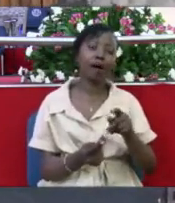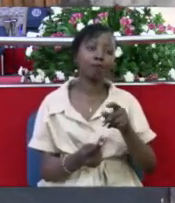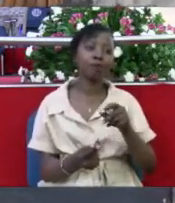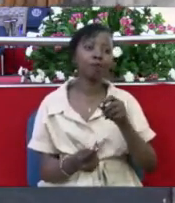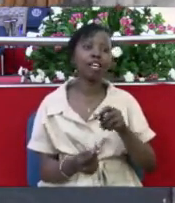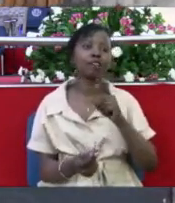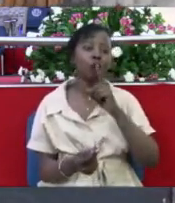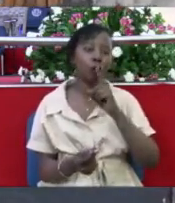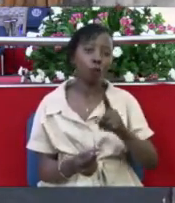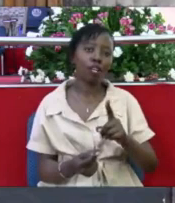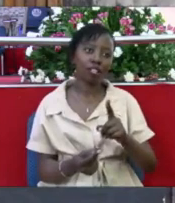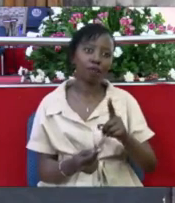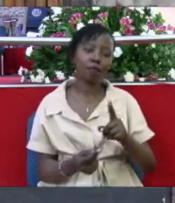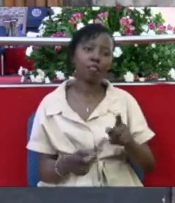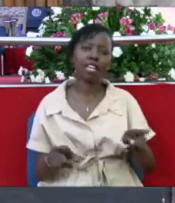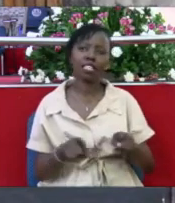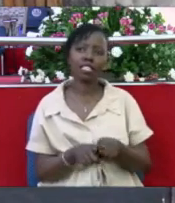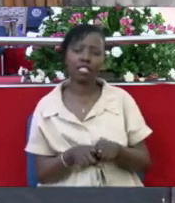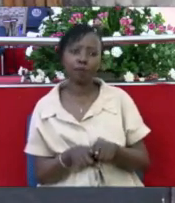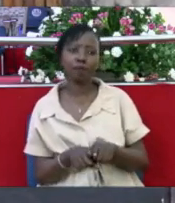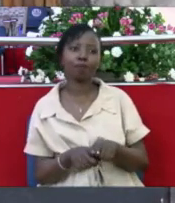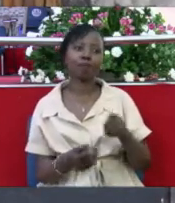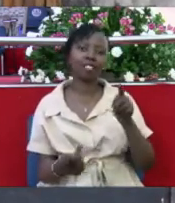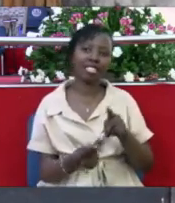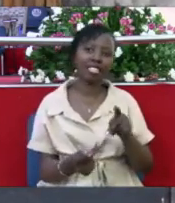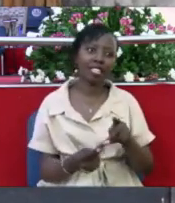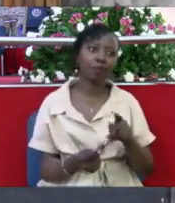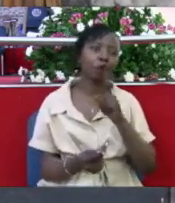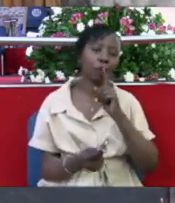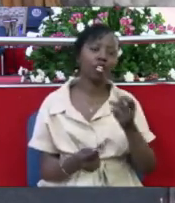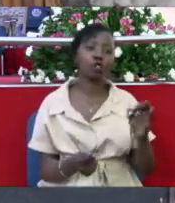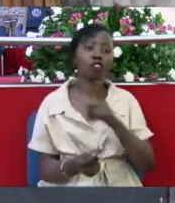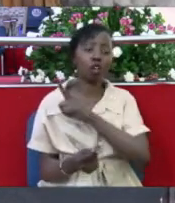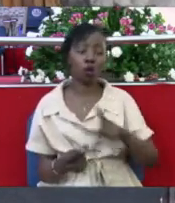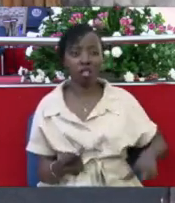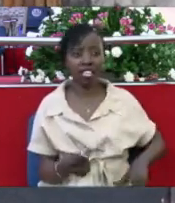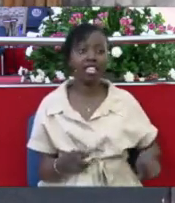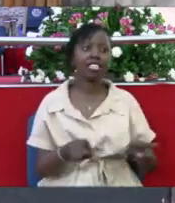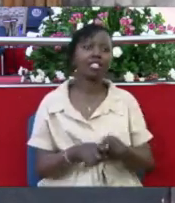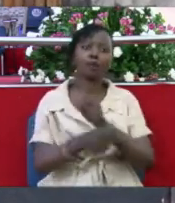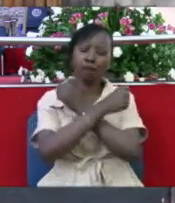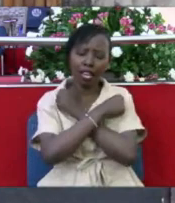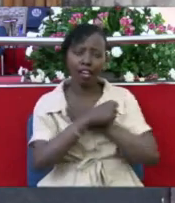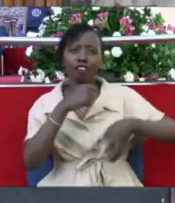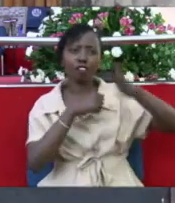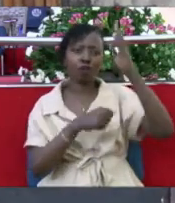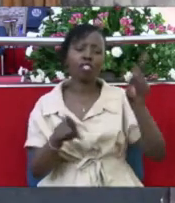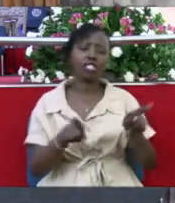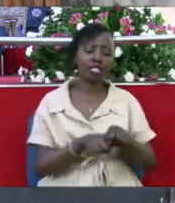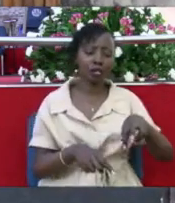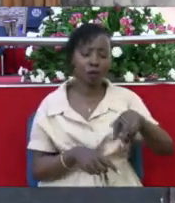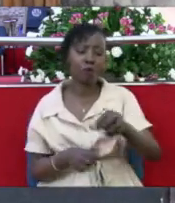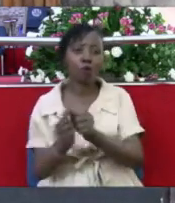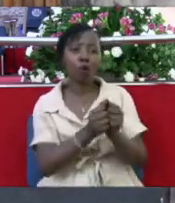yake. You shall keep his statutes. Utaweza kuweka nadhiri naye. You shall love him. Utampenda. You shall walk with him. Utatembea naye. And you